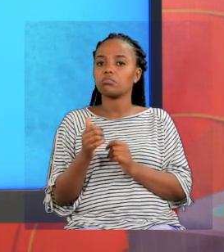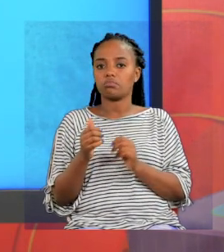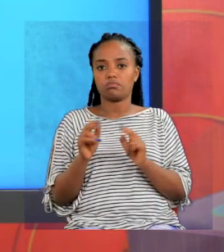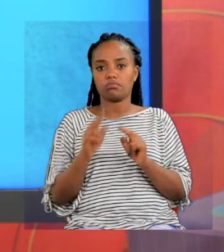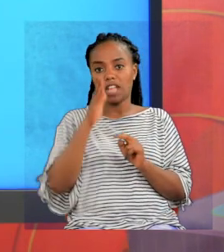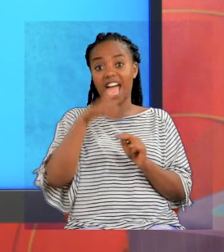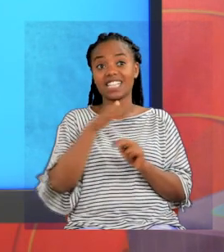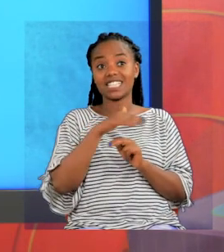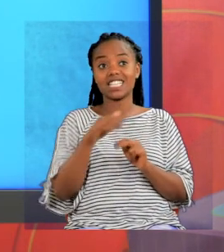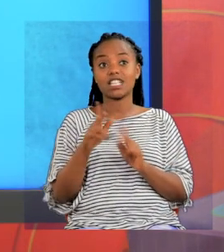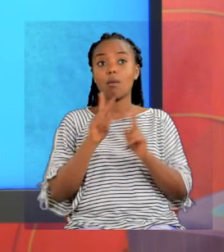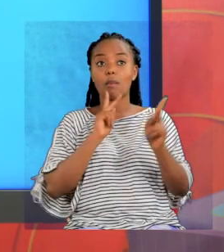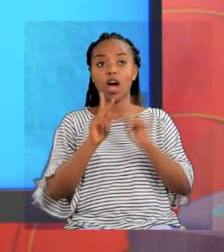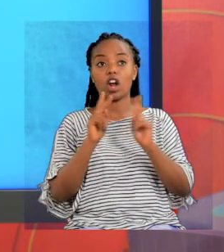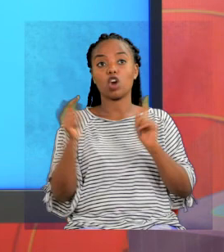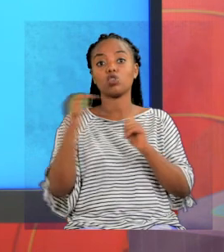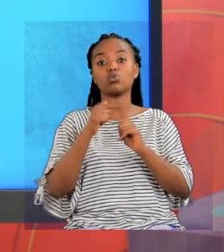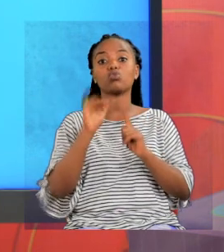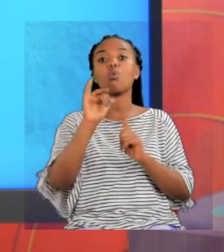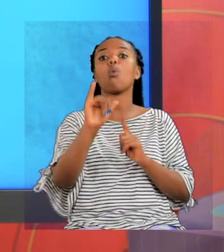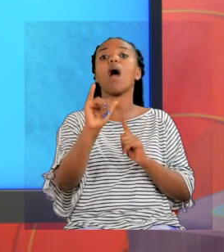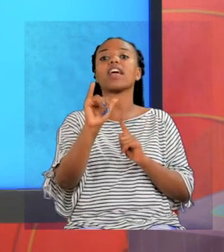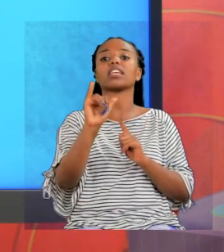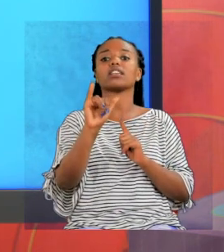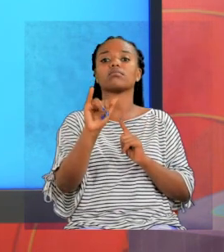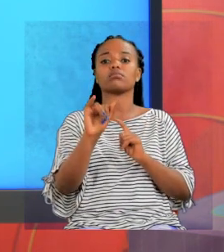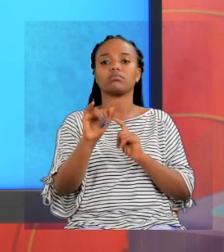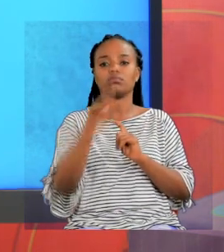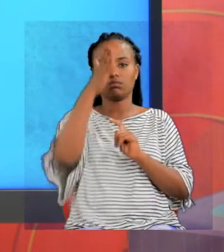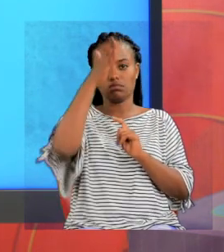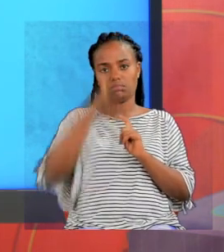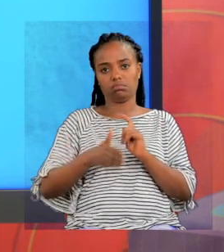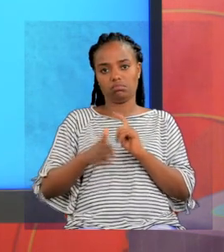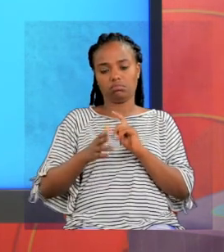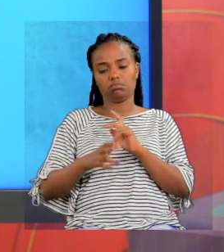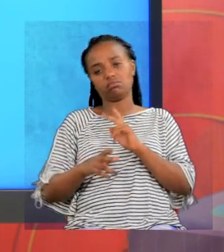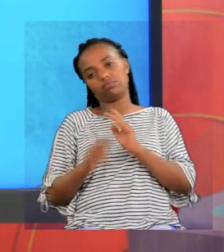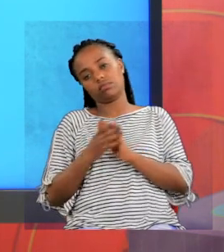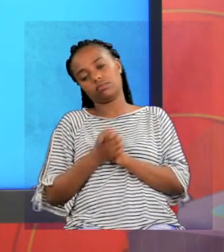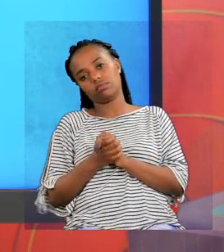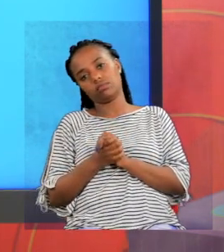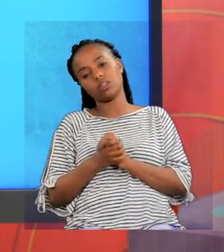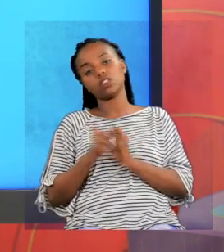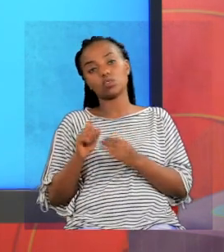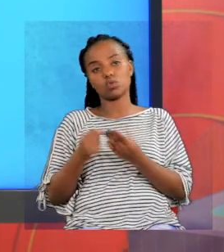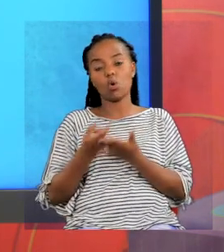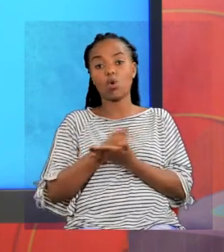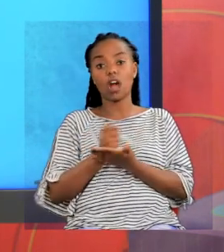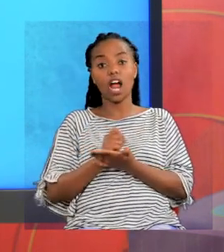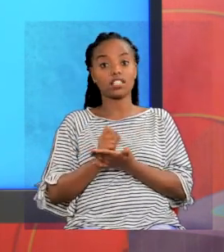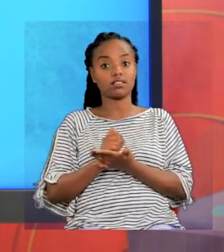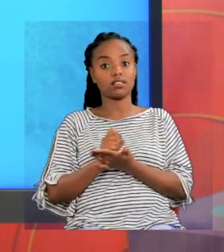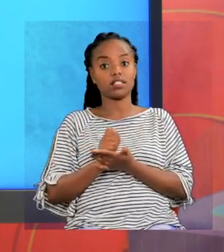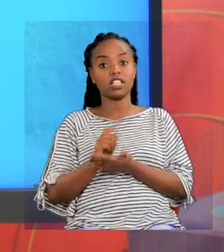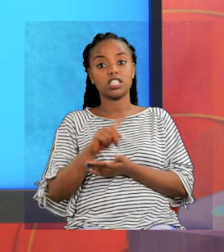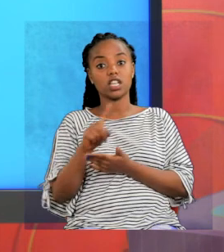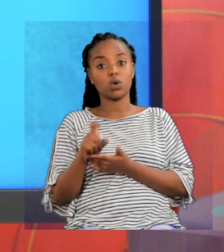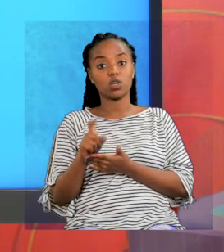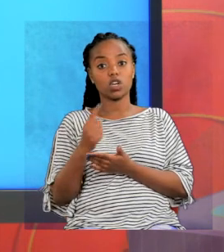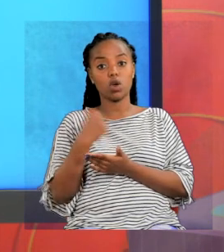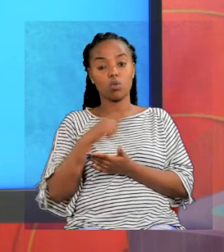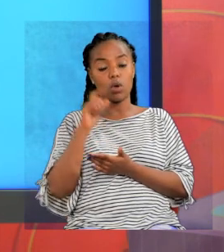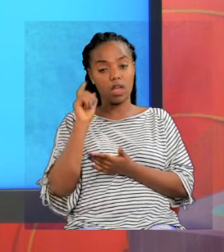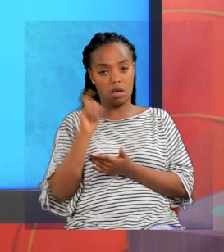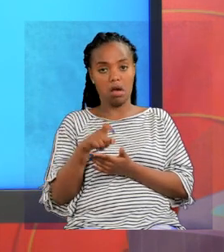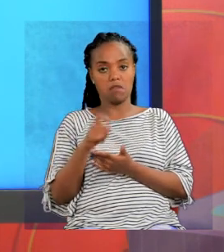to y-axis. So to write the equation, we have to